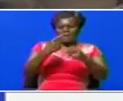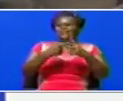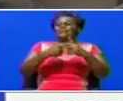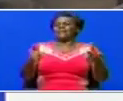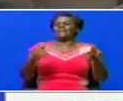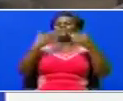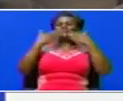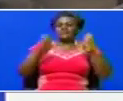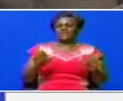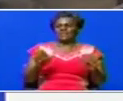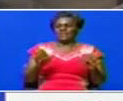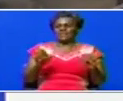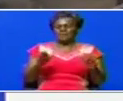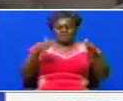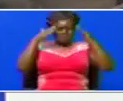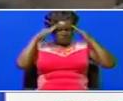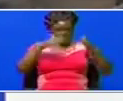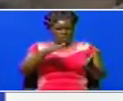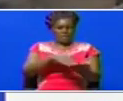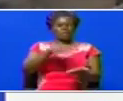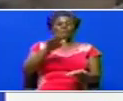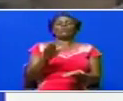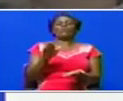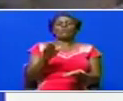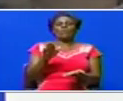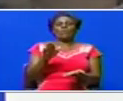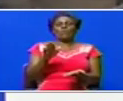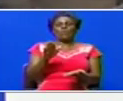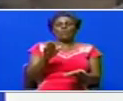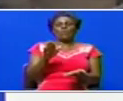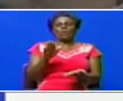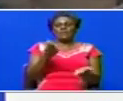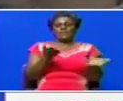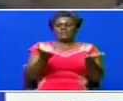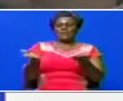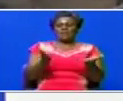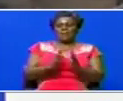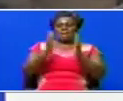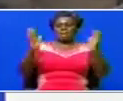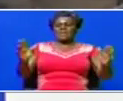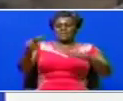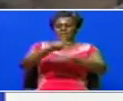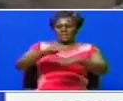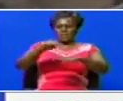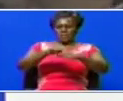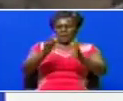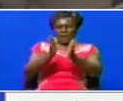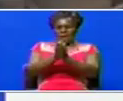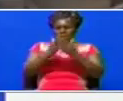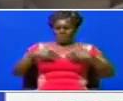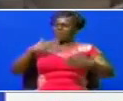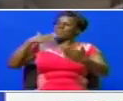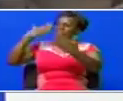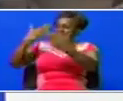started and rededicate ourselves even more towards serving this great nation and our people. Thank